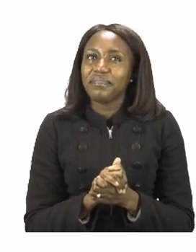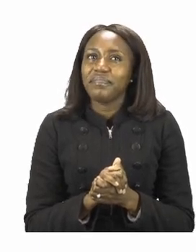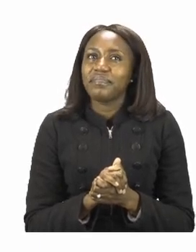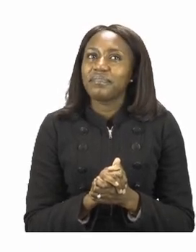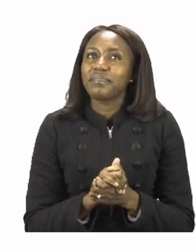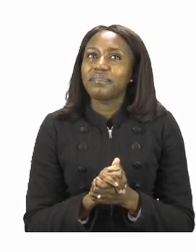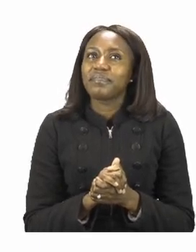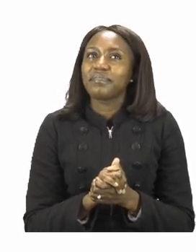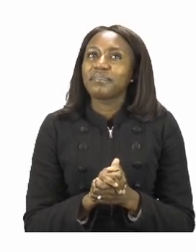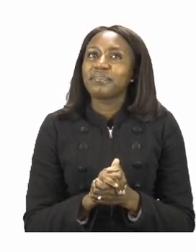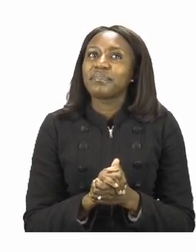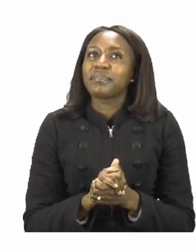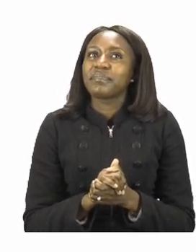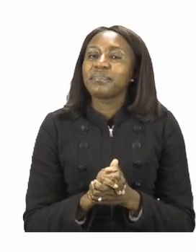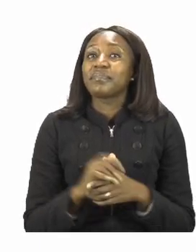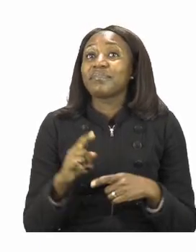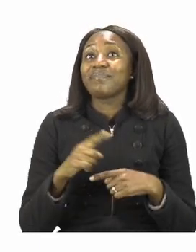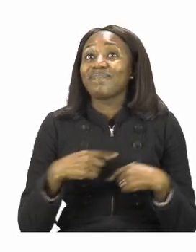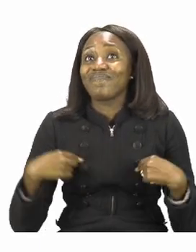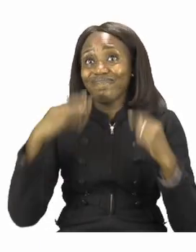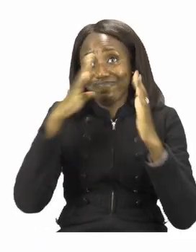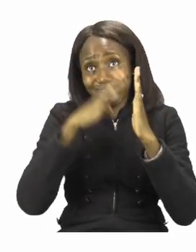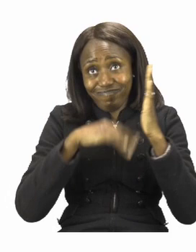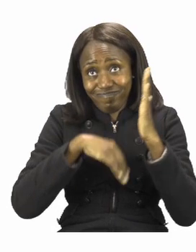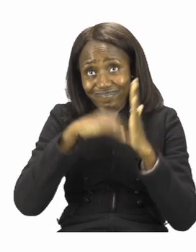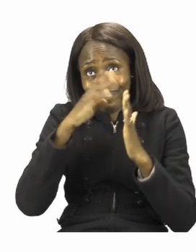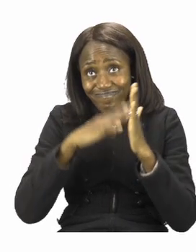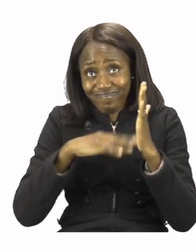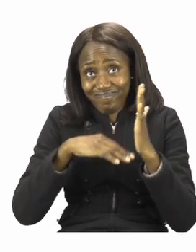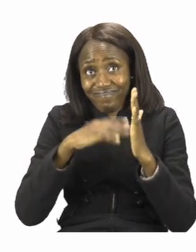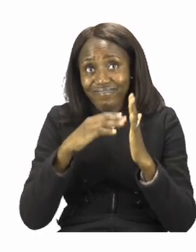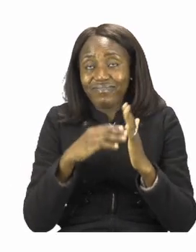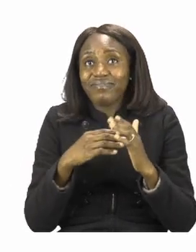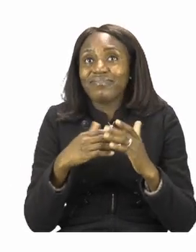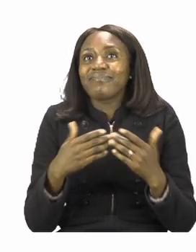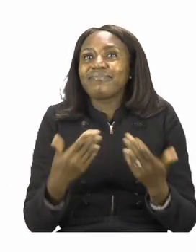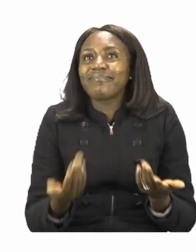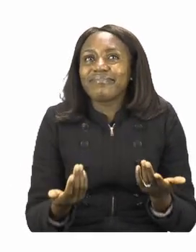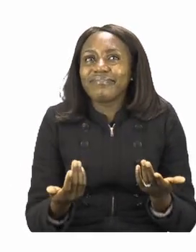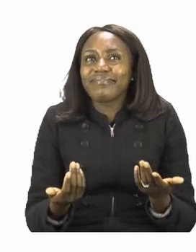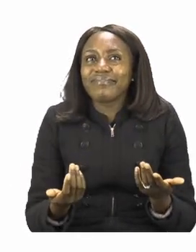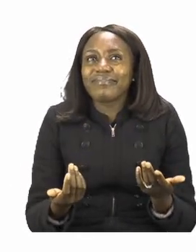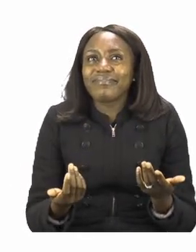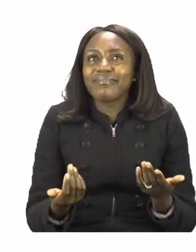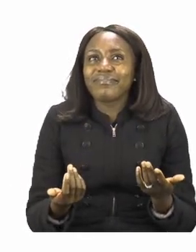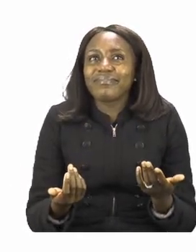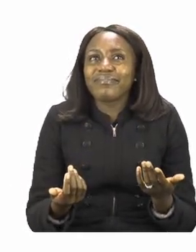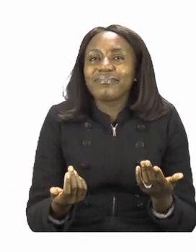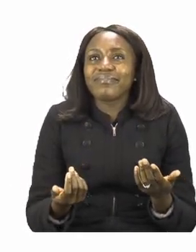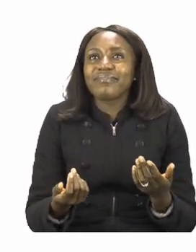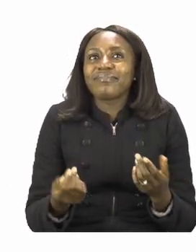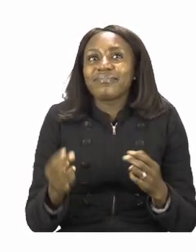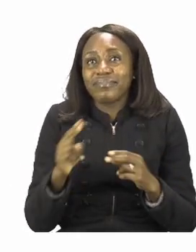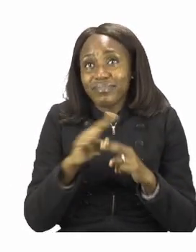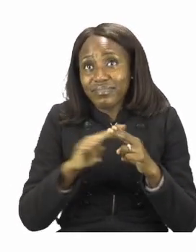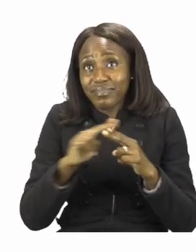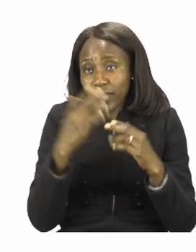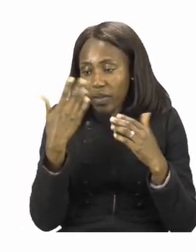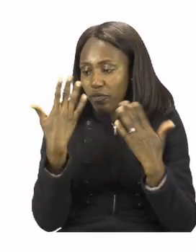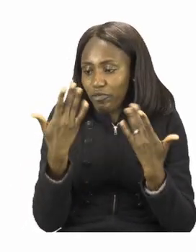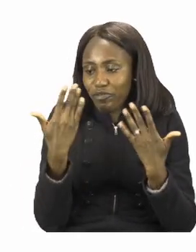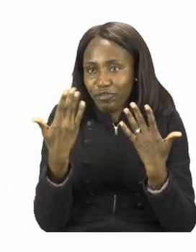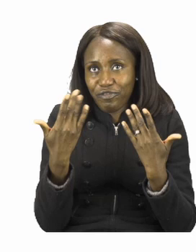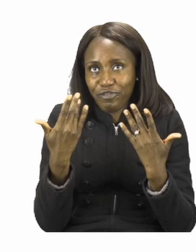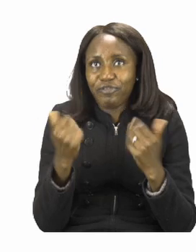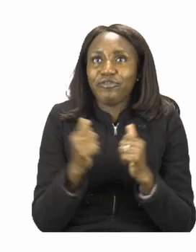going to be painting. And the painting we're going to do is finger painting. It's going to